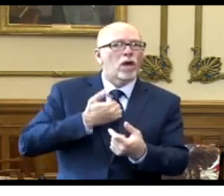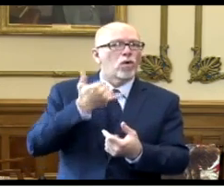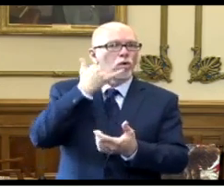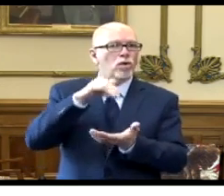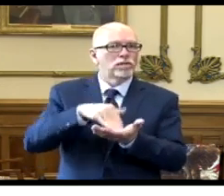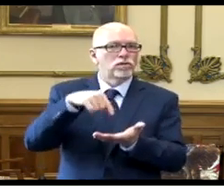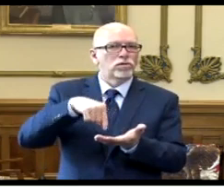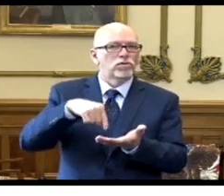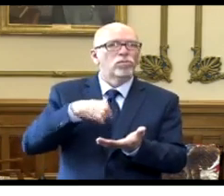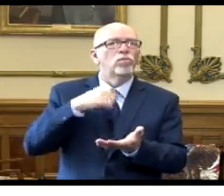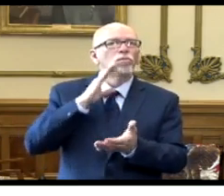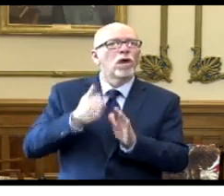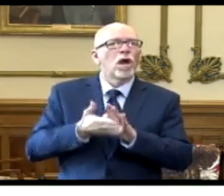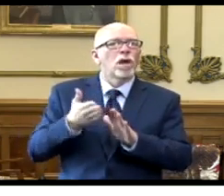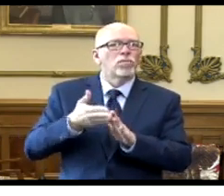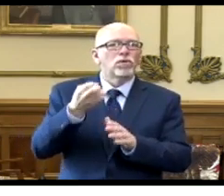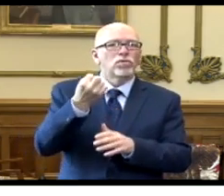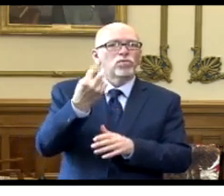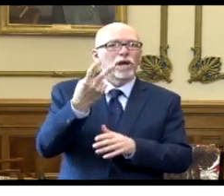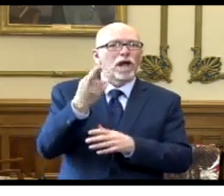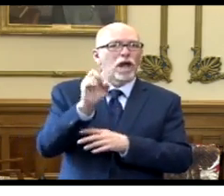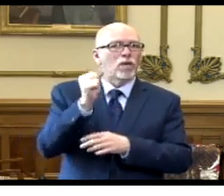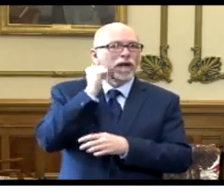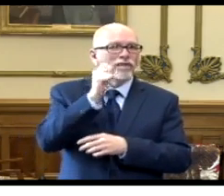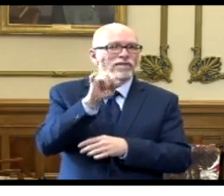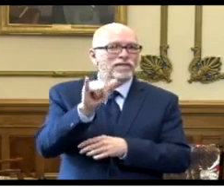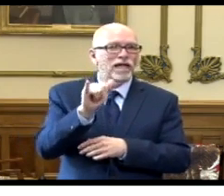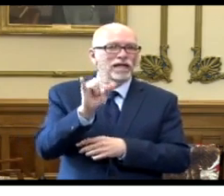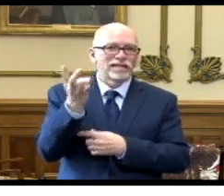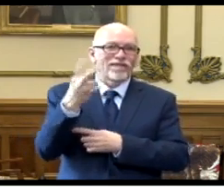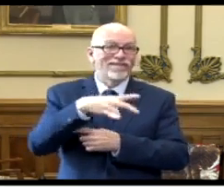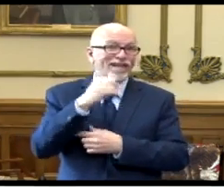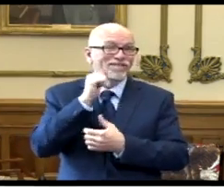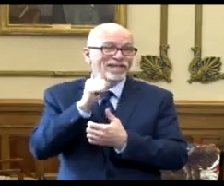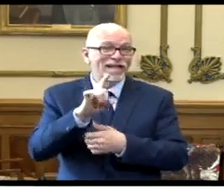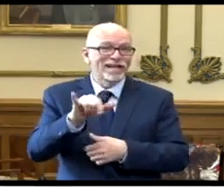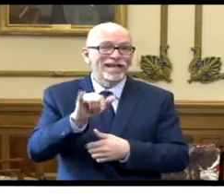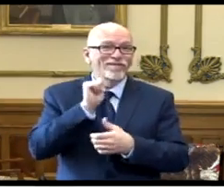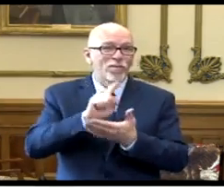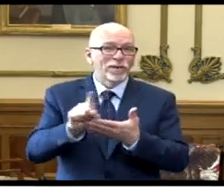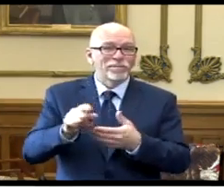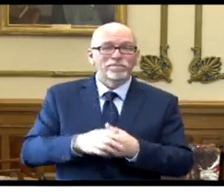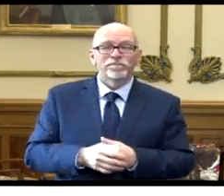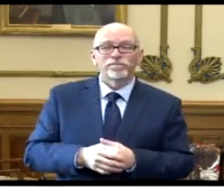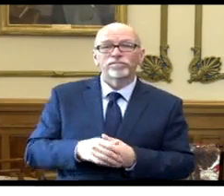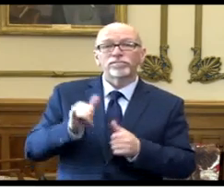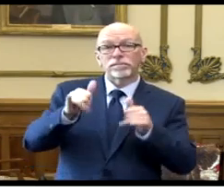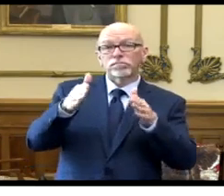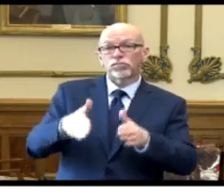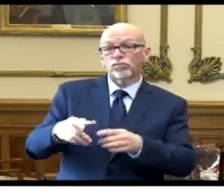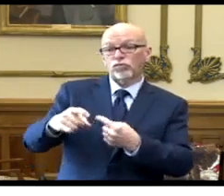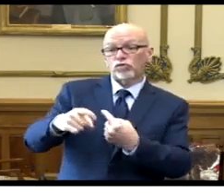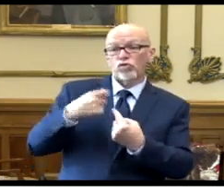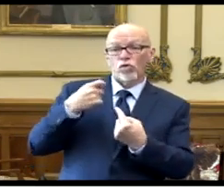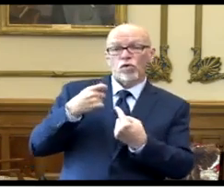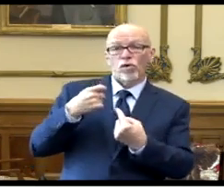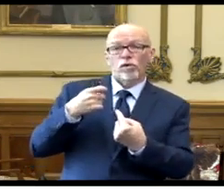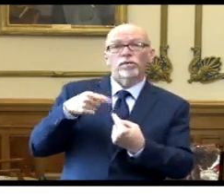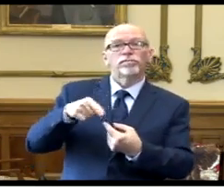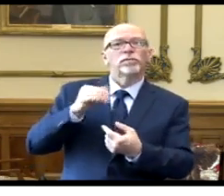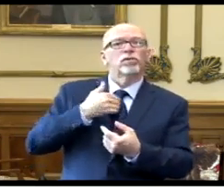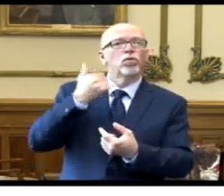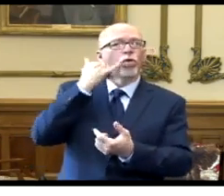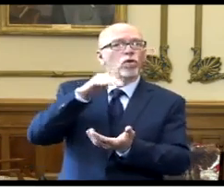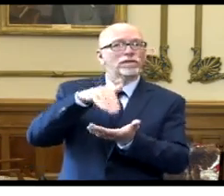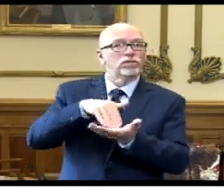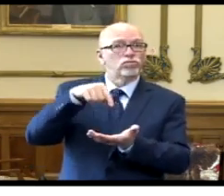The call center will be operating 12 hours a day, 7 days per week. When the individual calls in, our centralized call